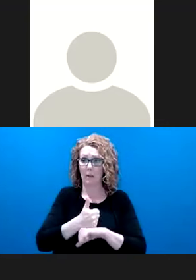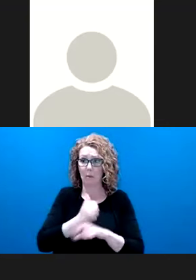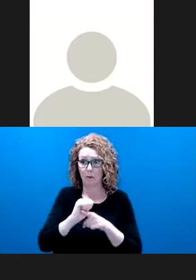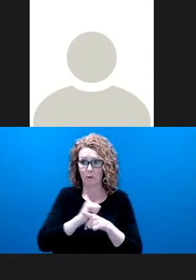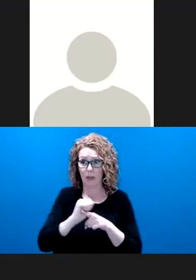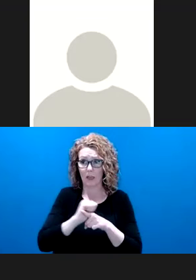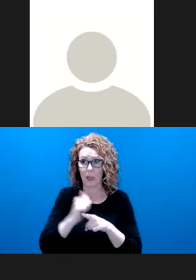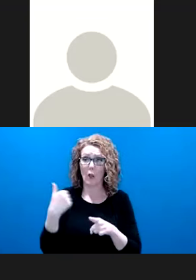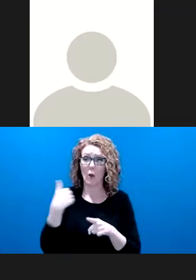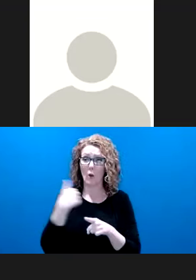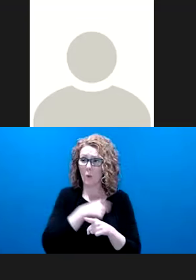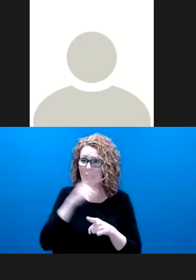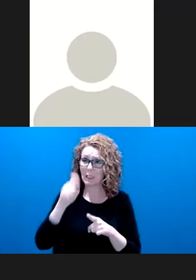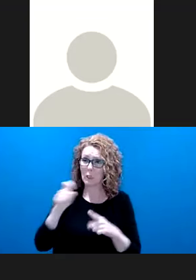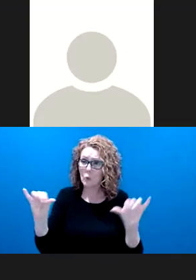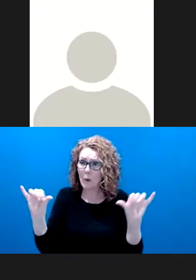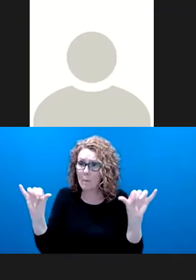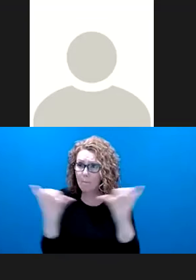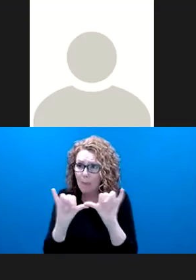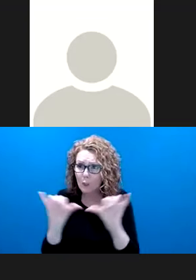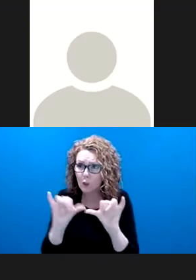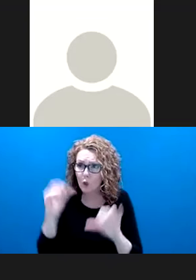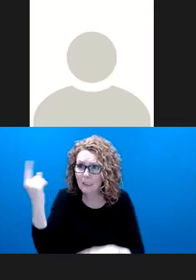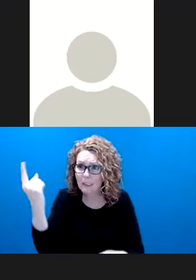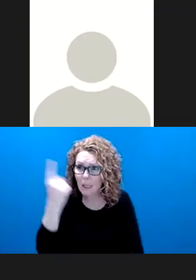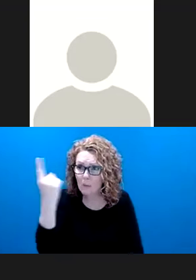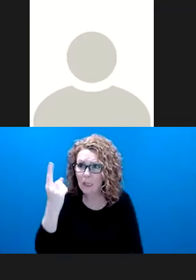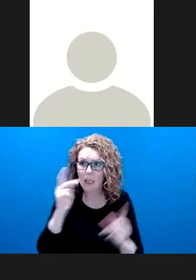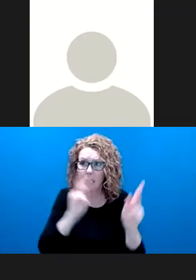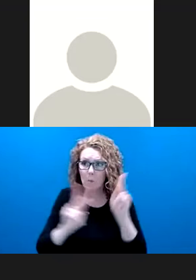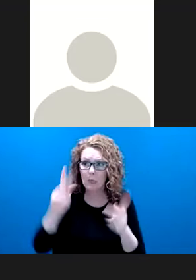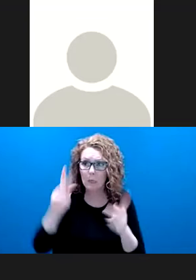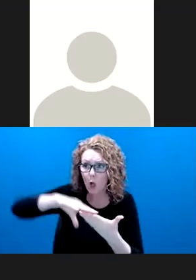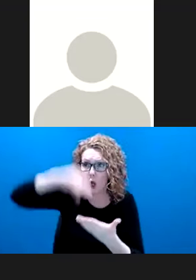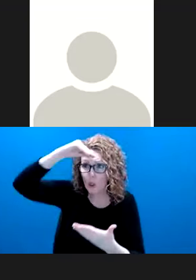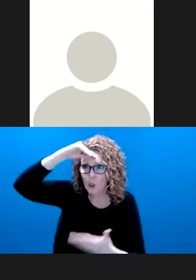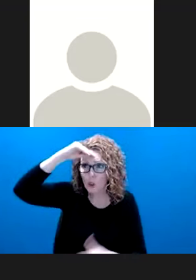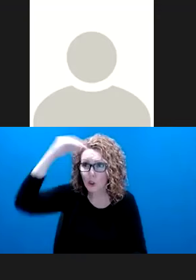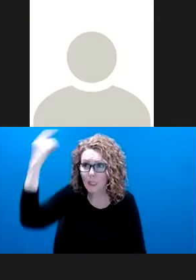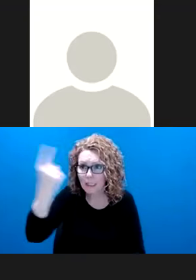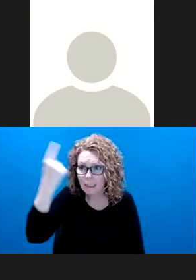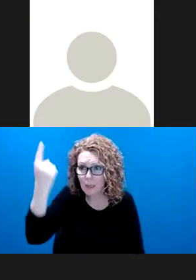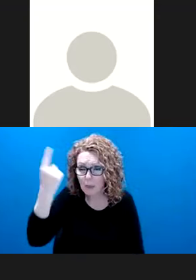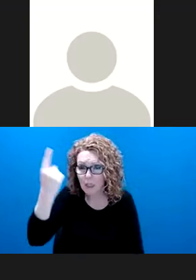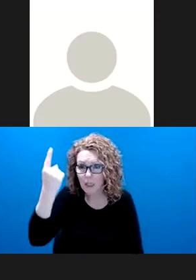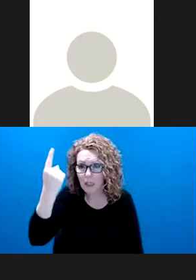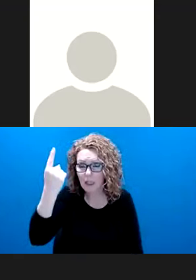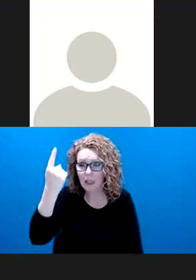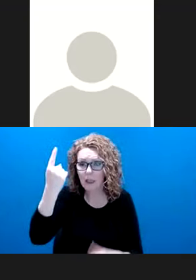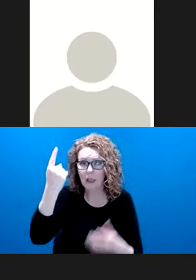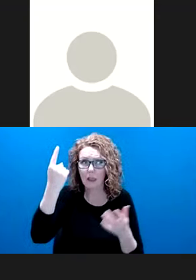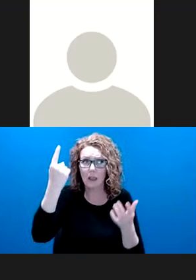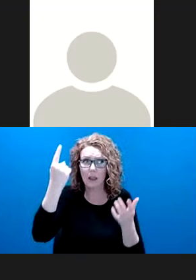to be able to measure some kind of knowledge building from that particular kind of training and then feed that back